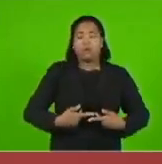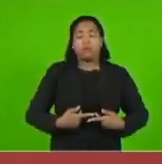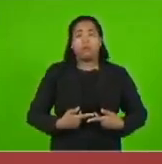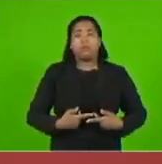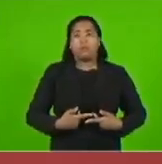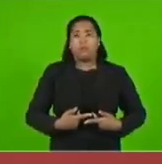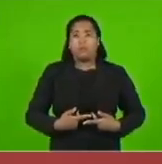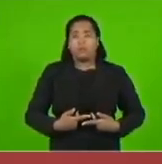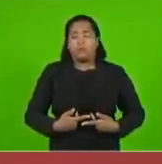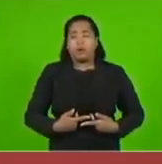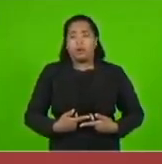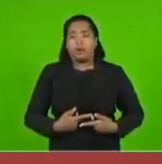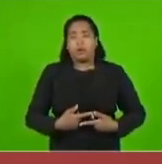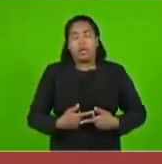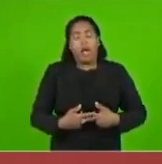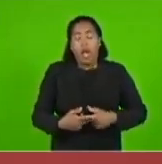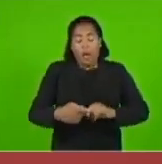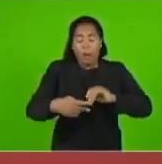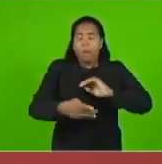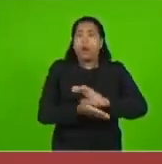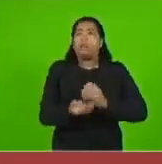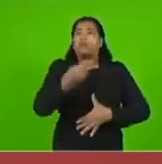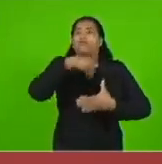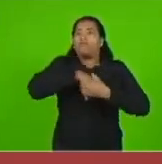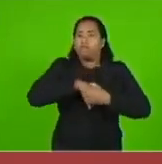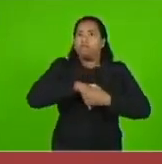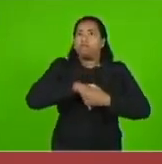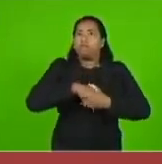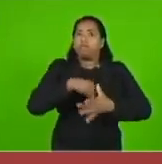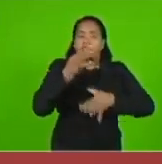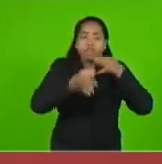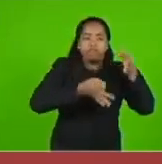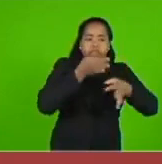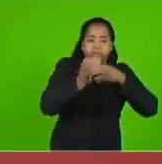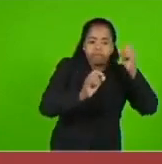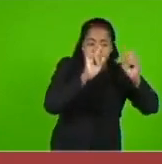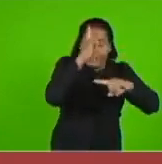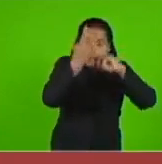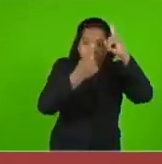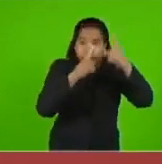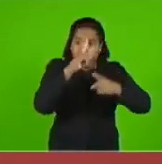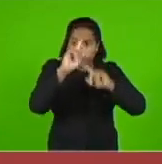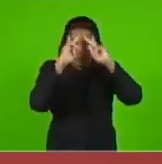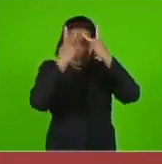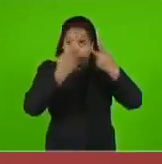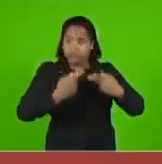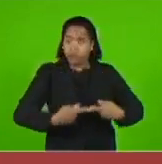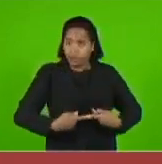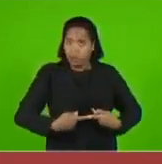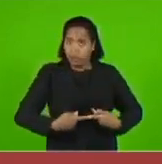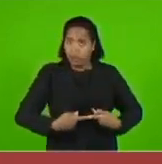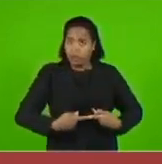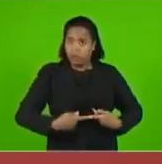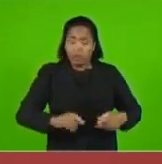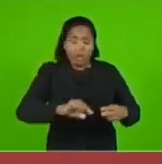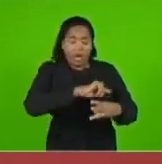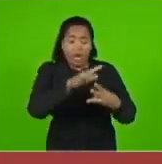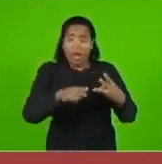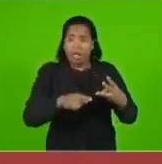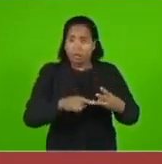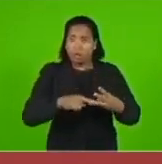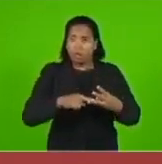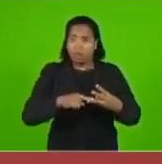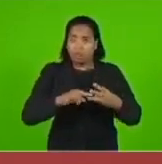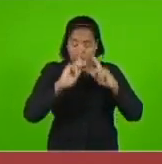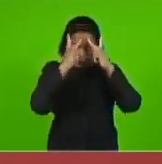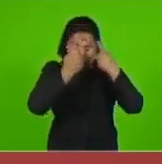is entropy, is a natural wearing out, but entropy is being made by man. So you see the